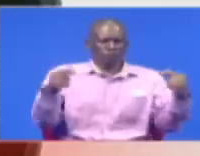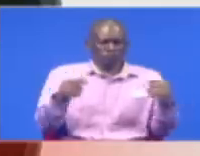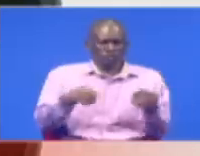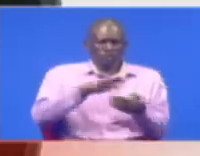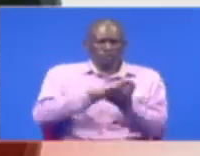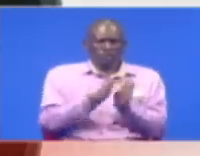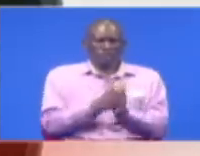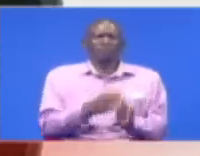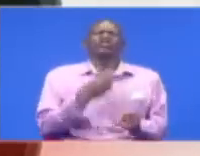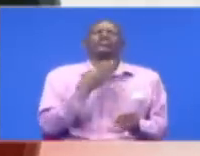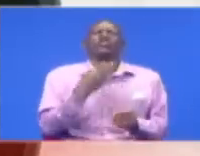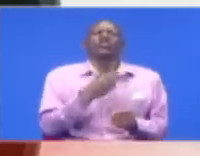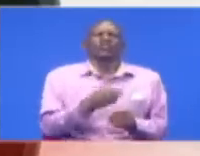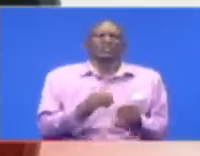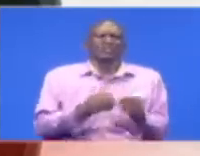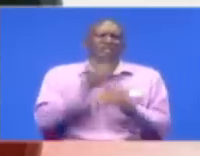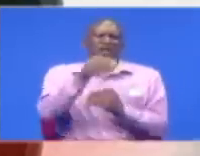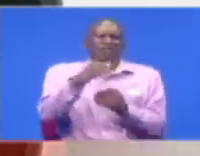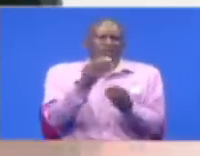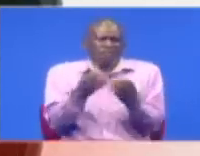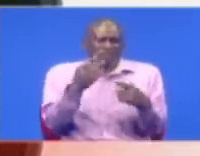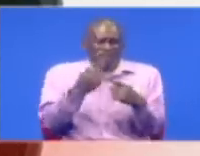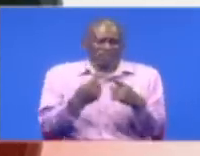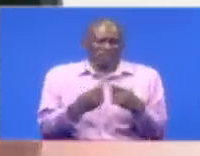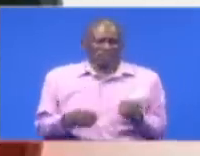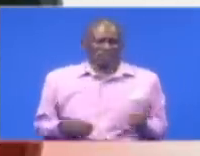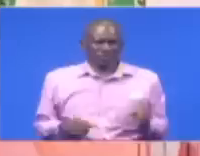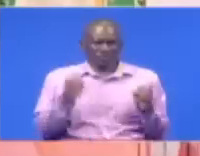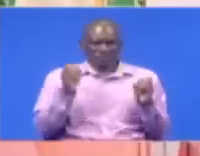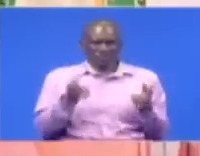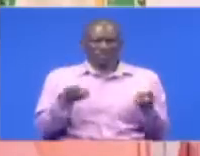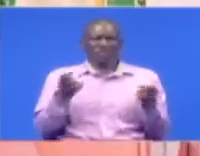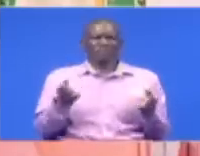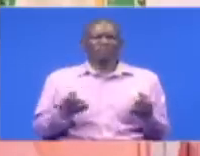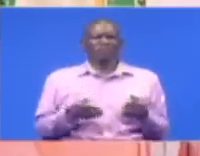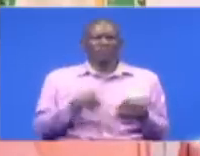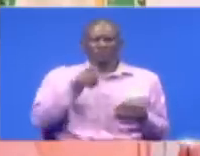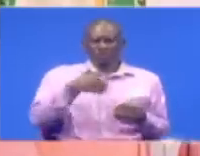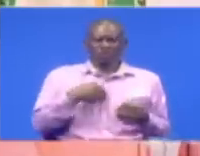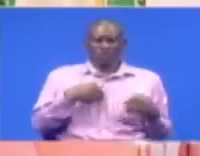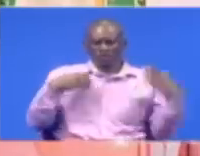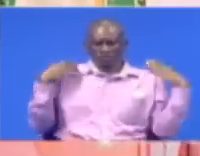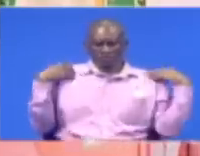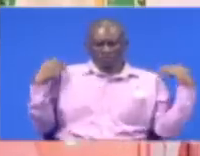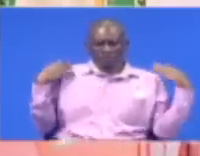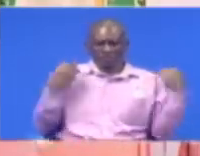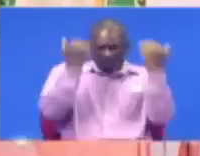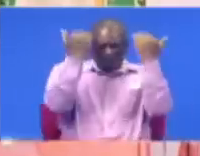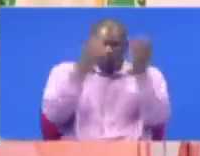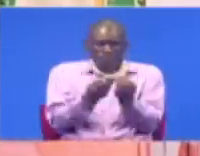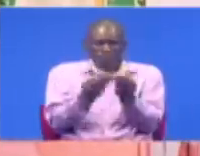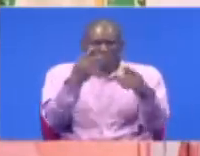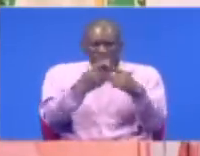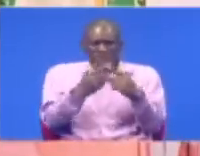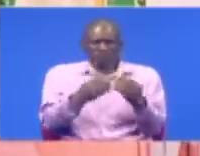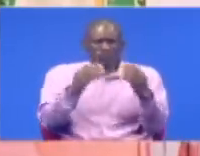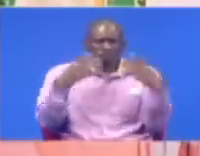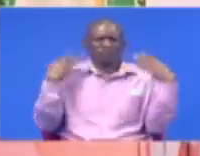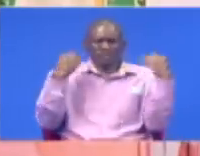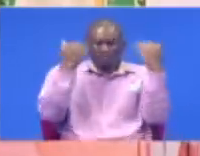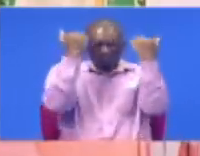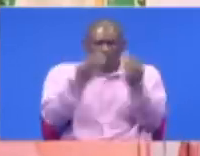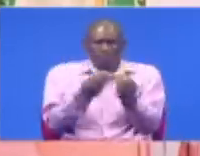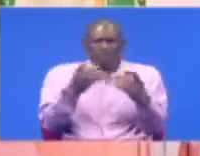the voice after some years. Now, yeah, you have practiced for many years,